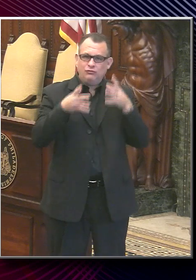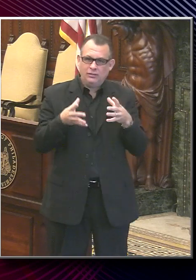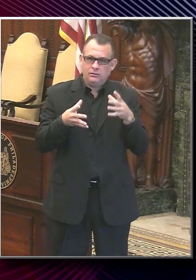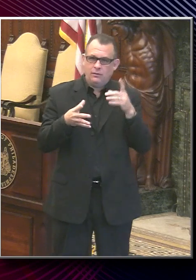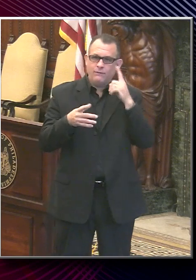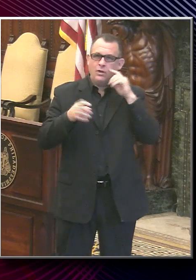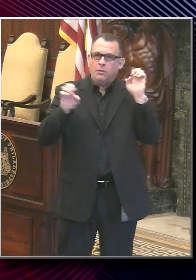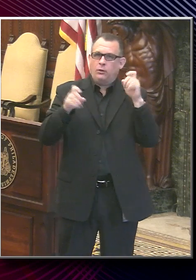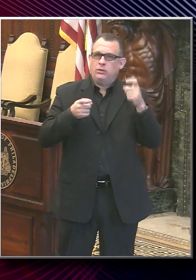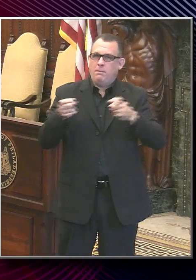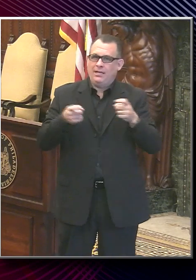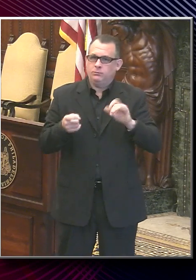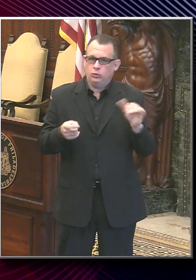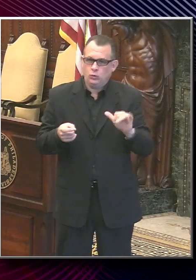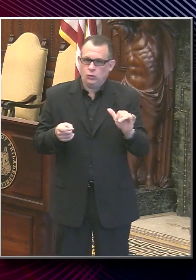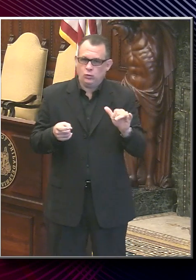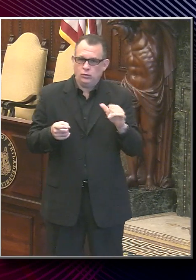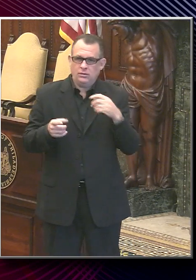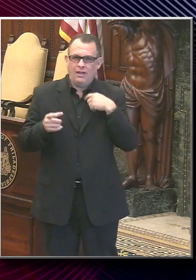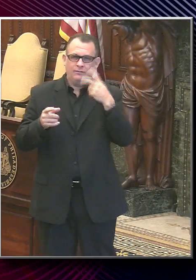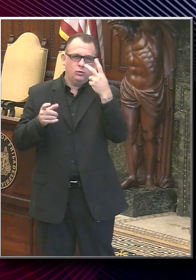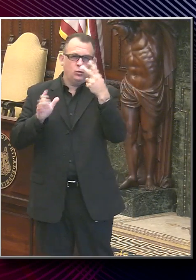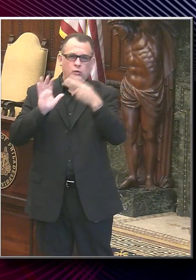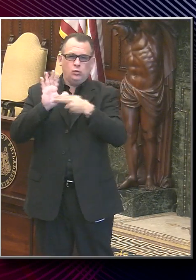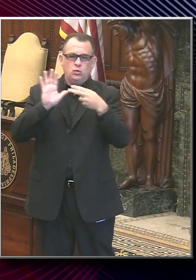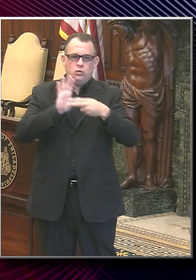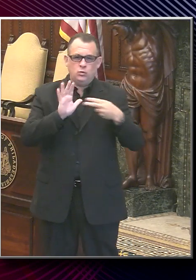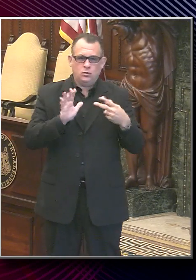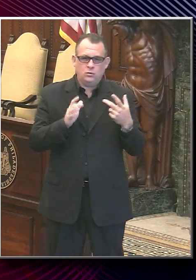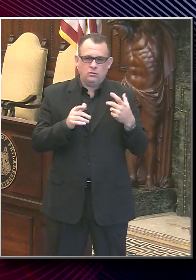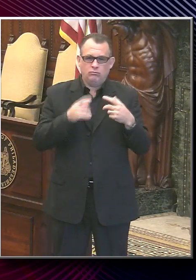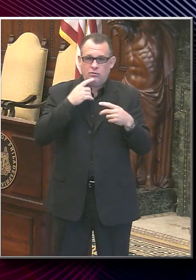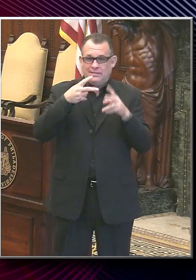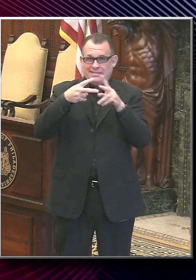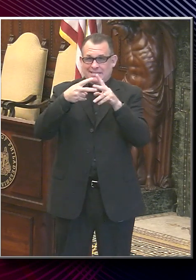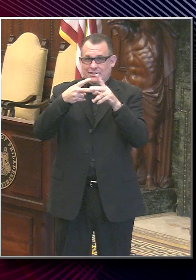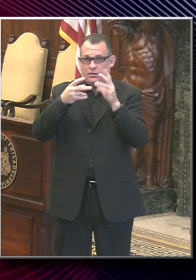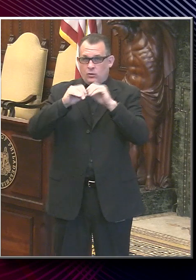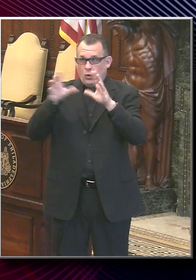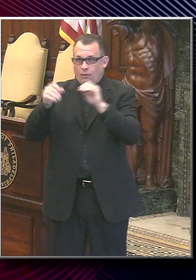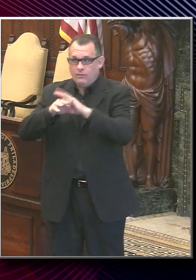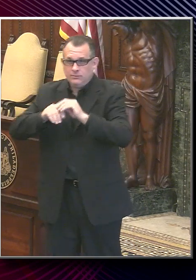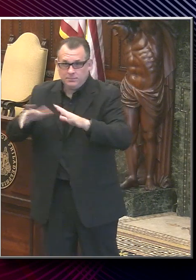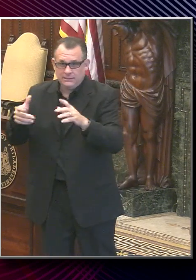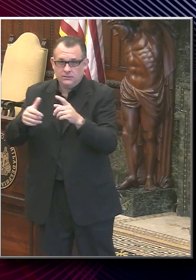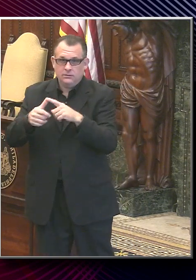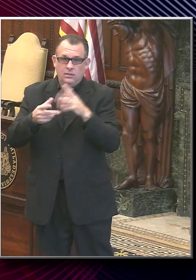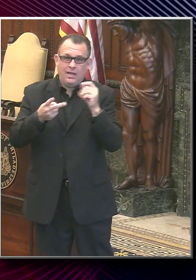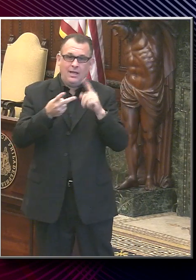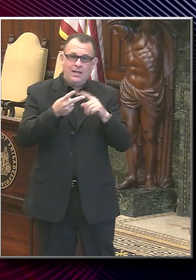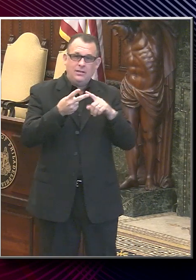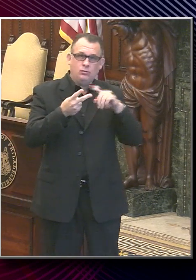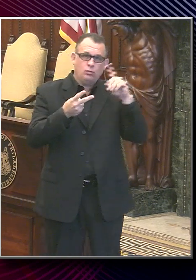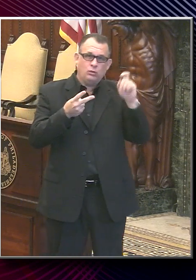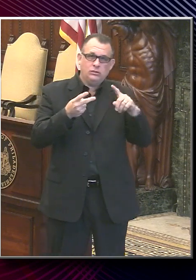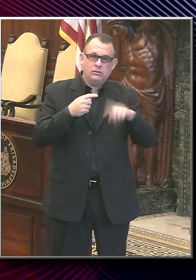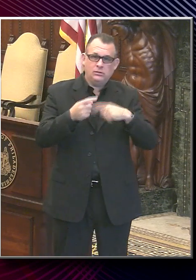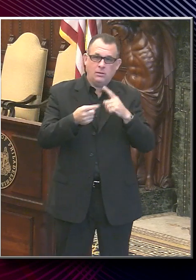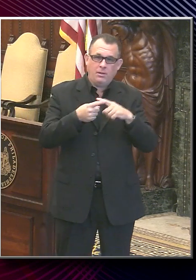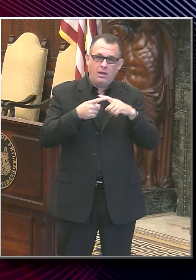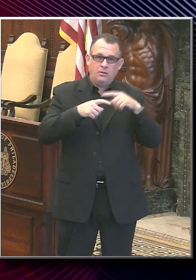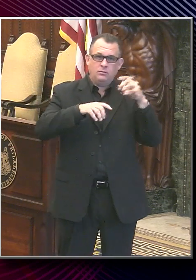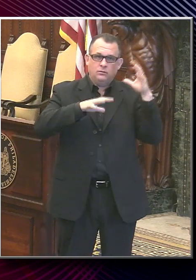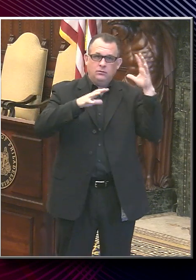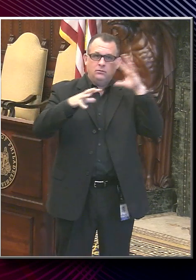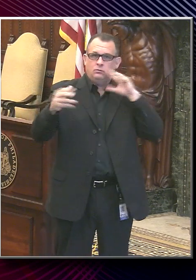with questions related to either the COVID-19 pandemic or questions about the storm that arrived in